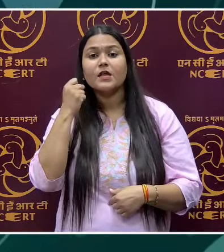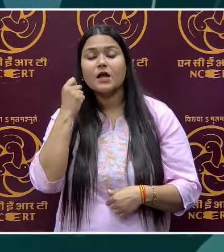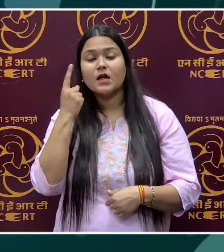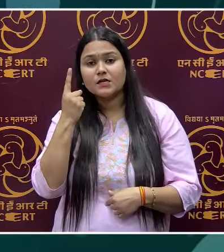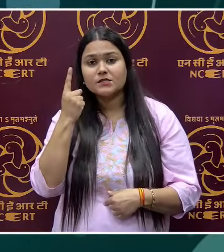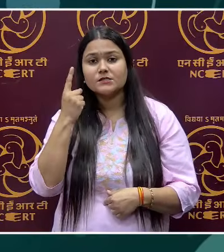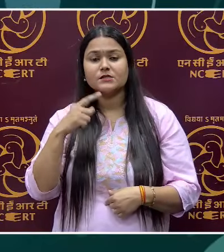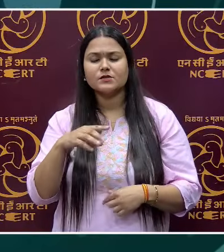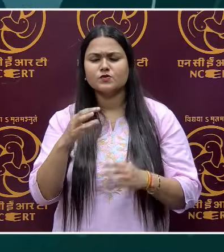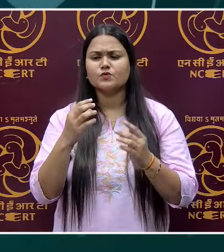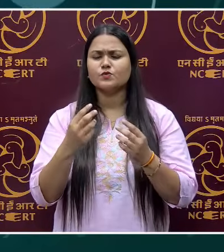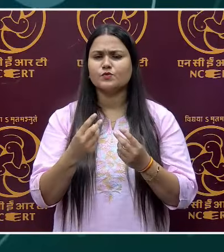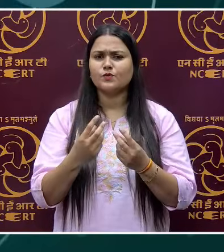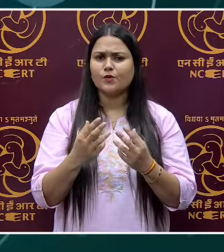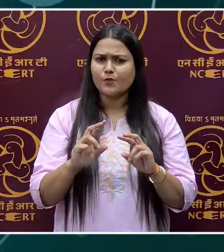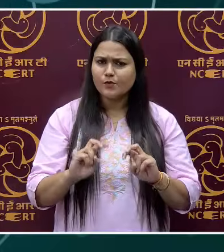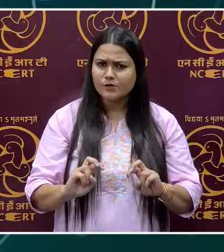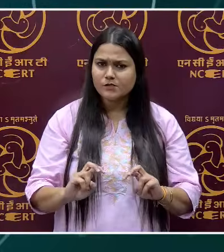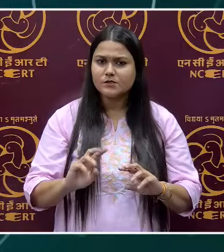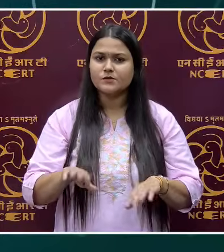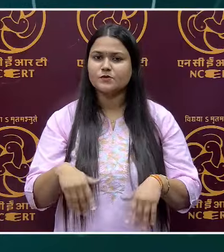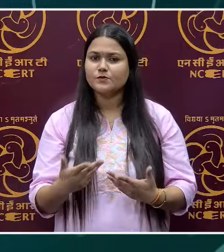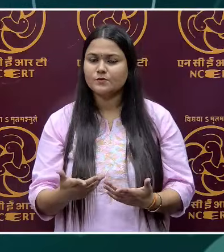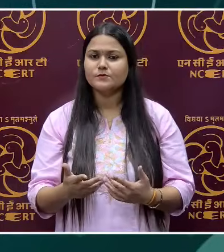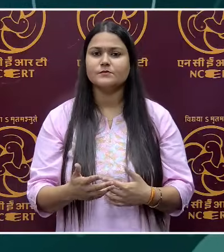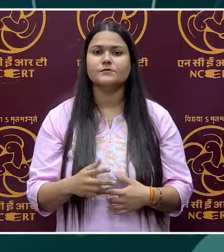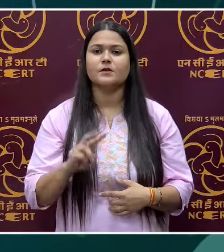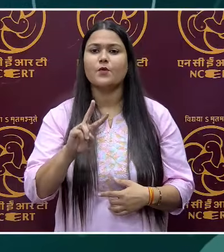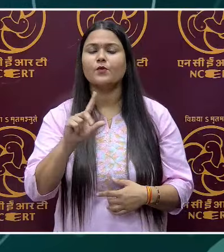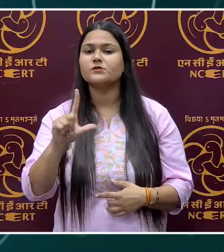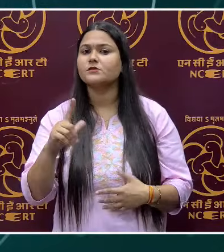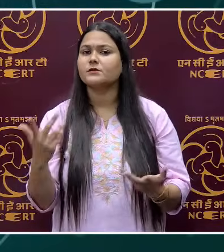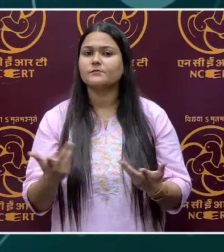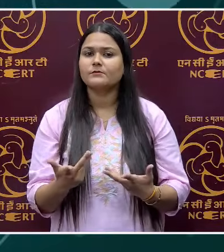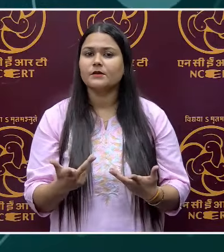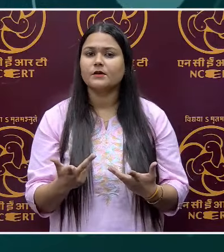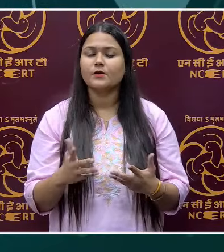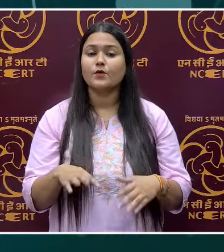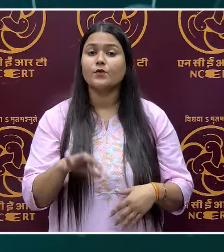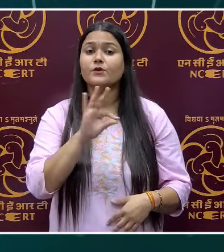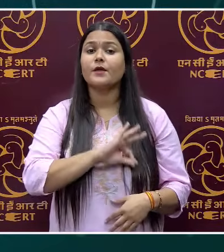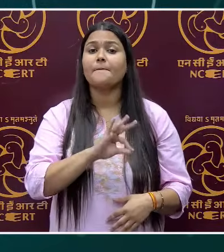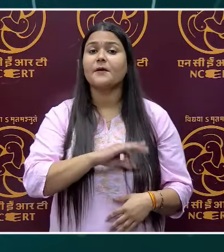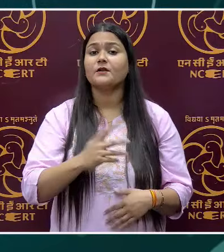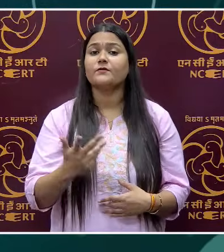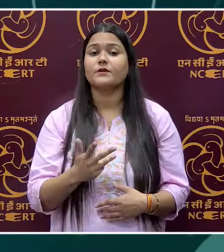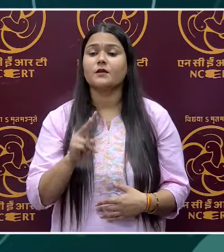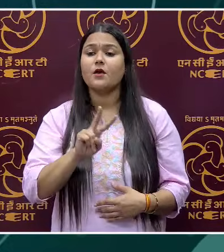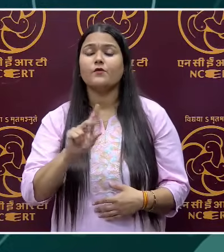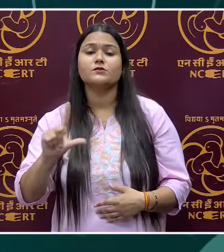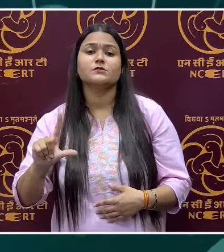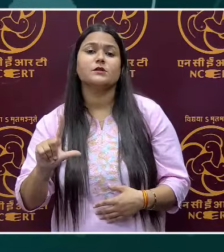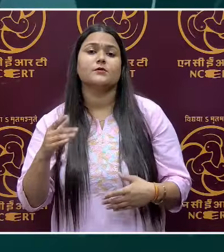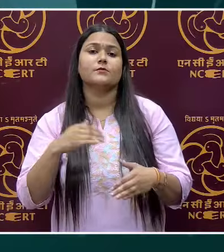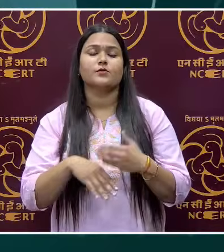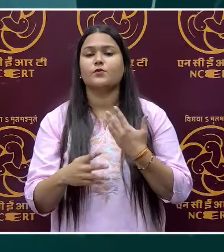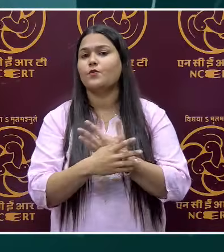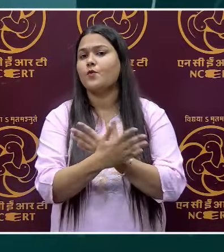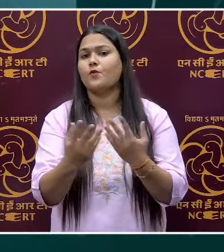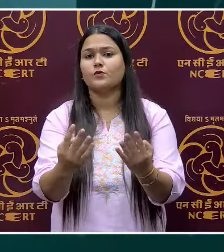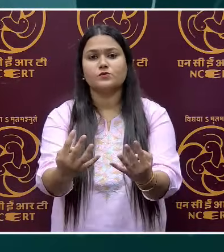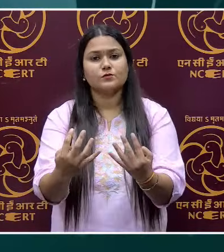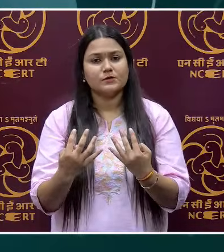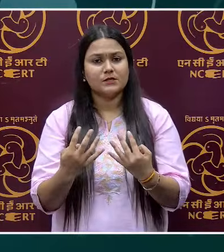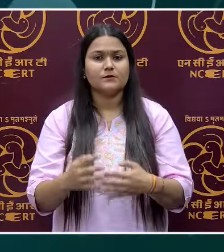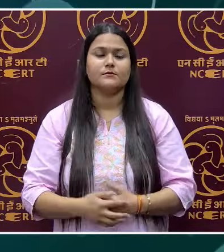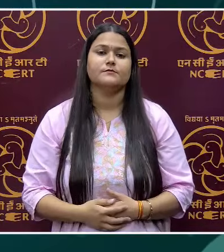bit more about virtual labs, what exactly are virtual labs, and what are the benefits of virtual labs to all our viewers.